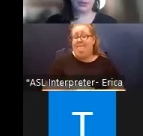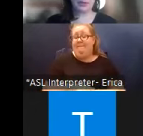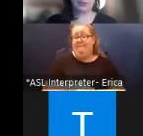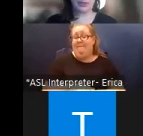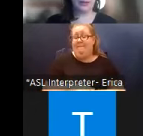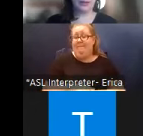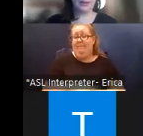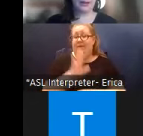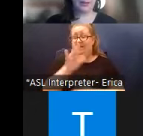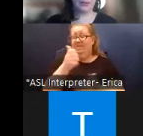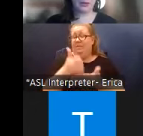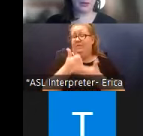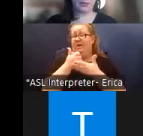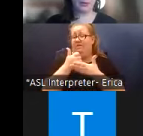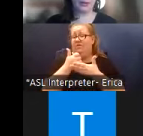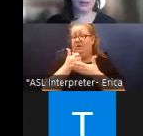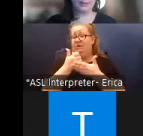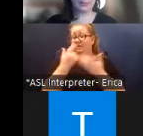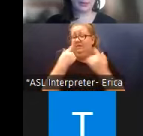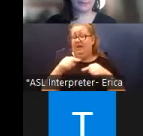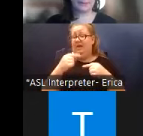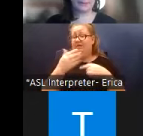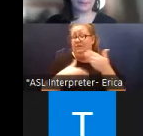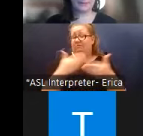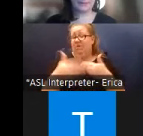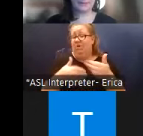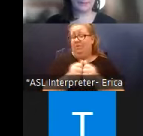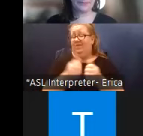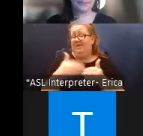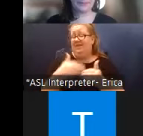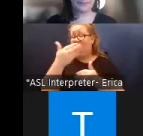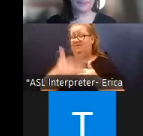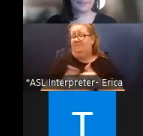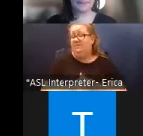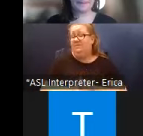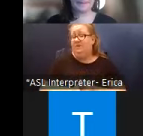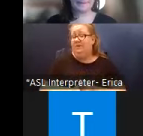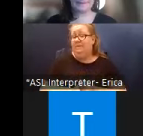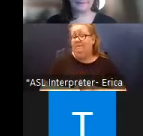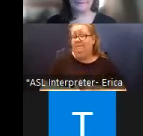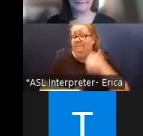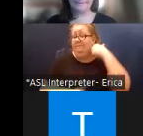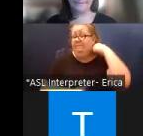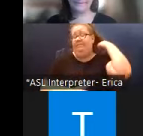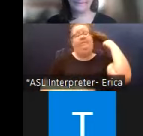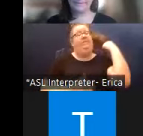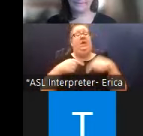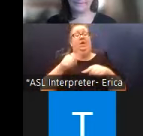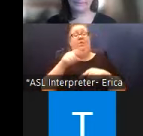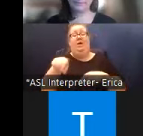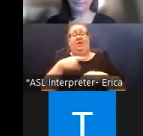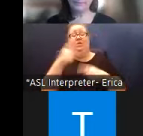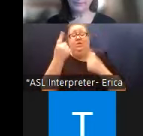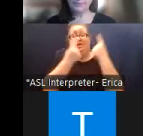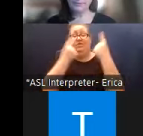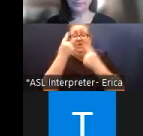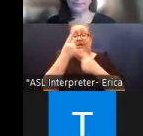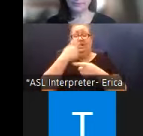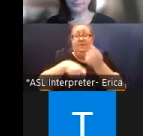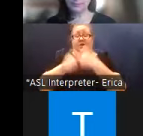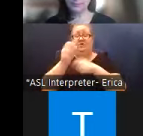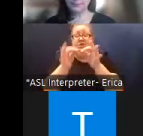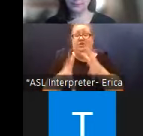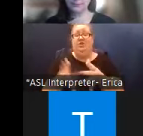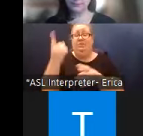That'll be helpful to us as we go on with our next steps here. And while folks are thinking, I'll just switch the interpreters